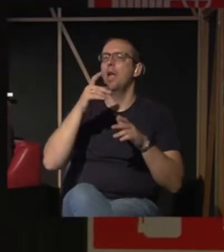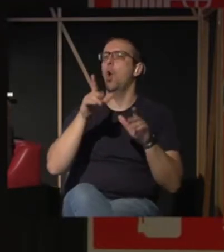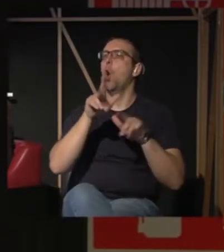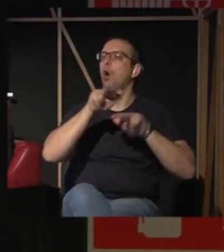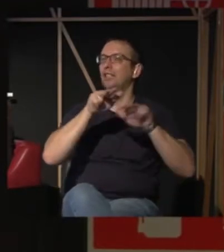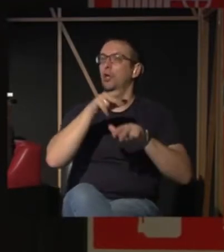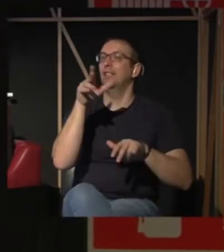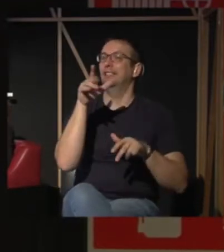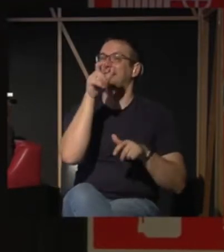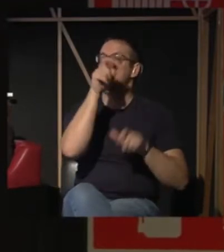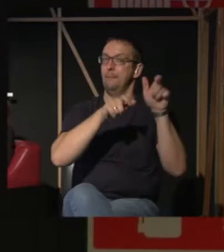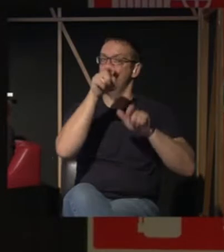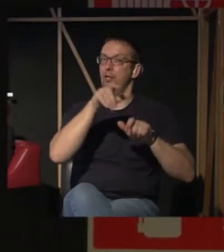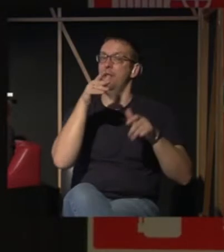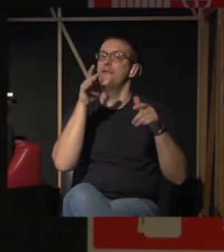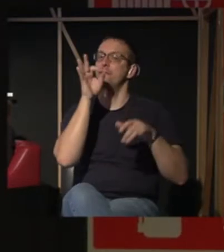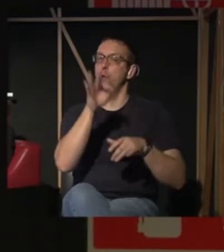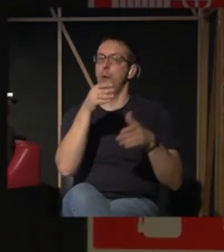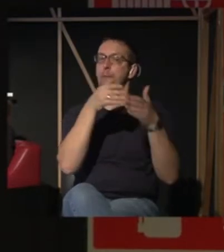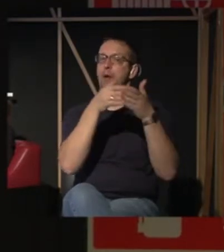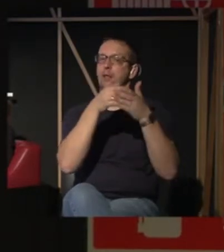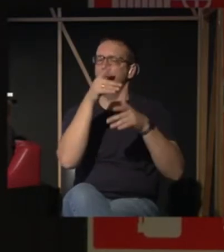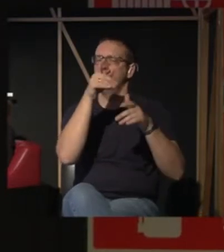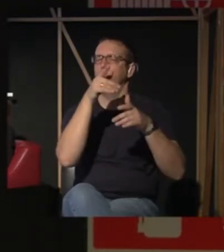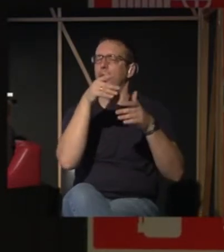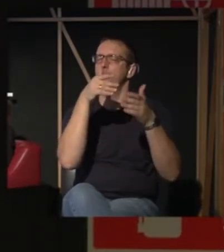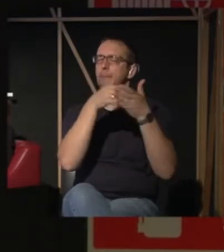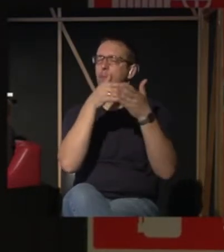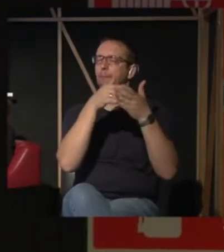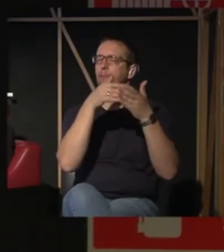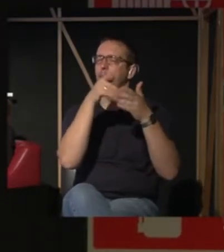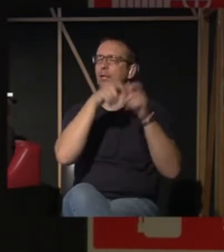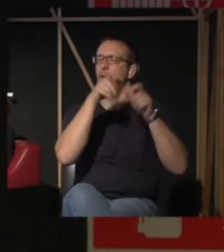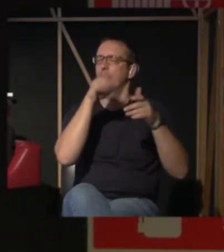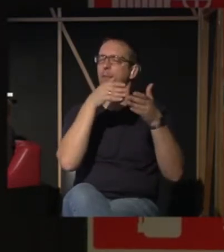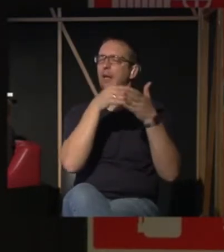Hope program worked with organizations throughout the world,